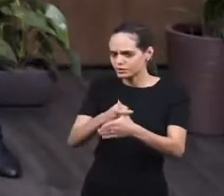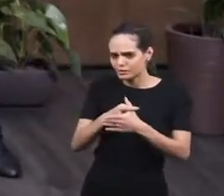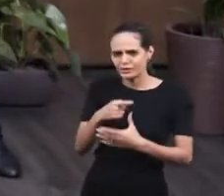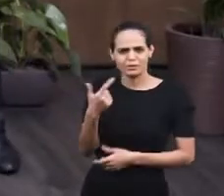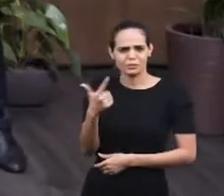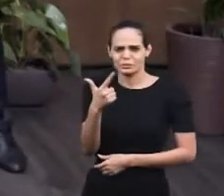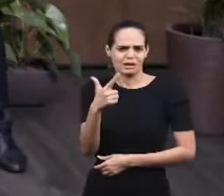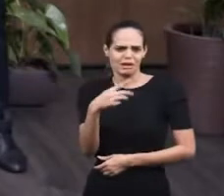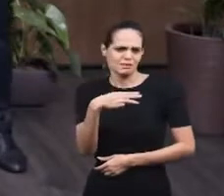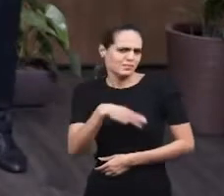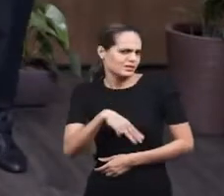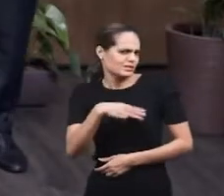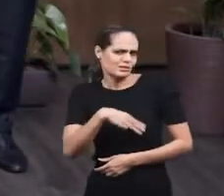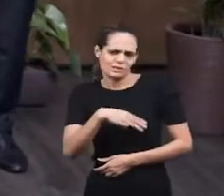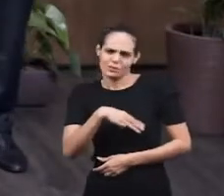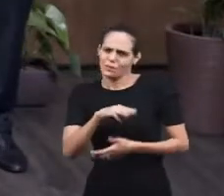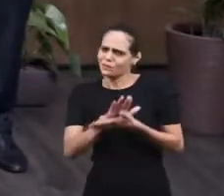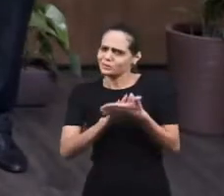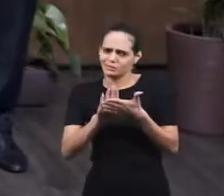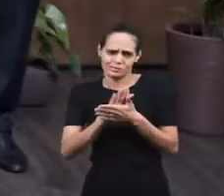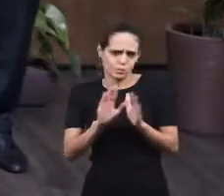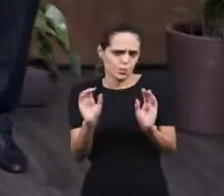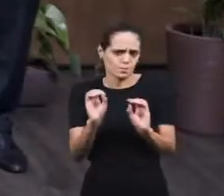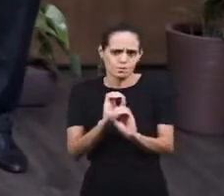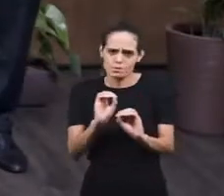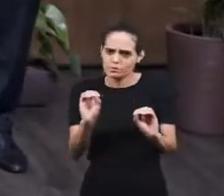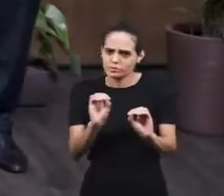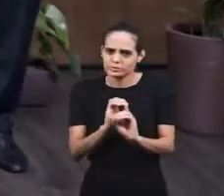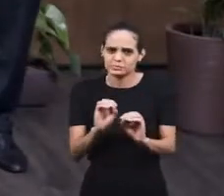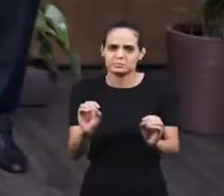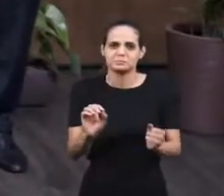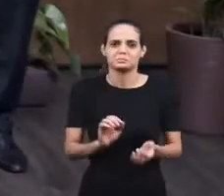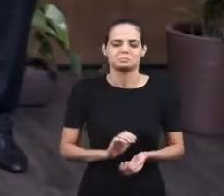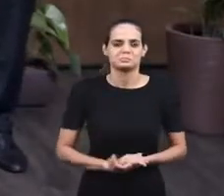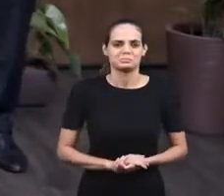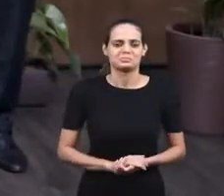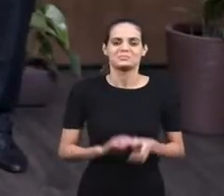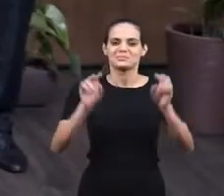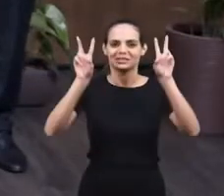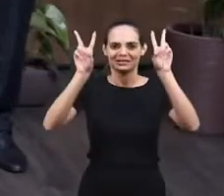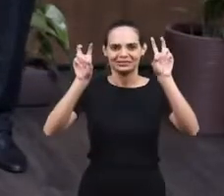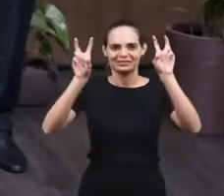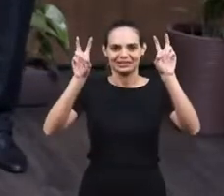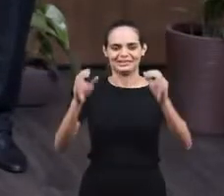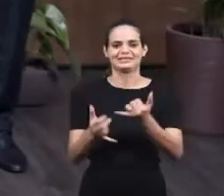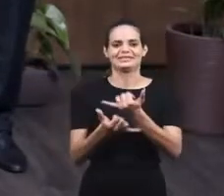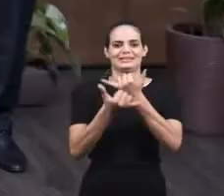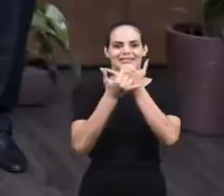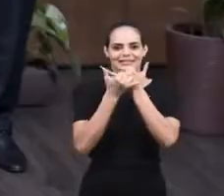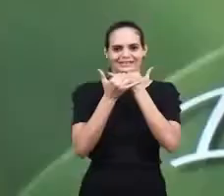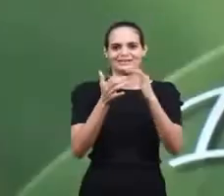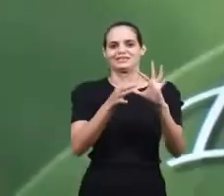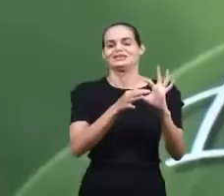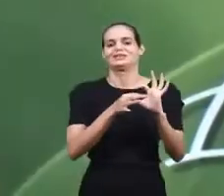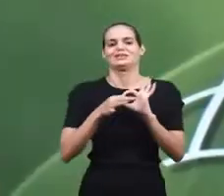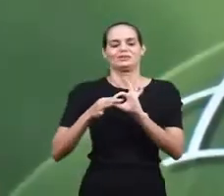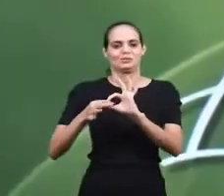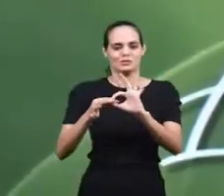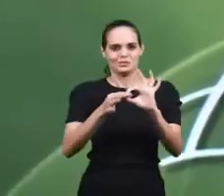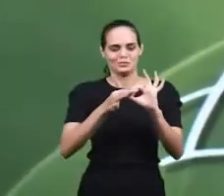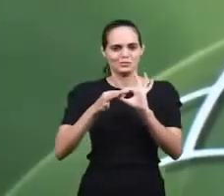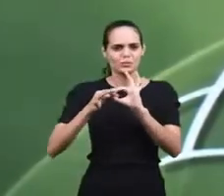servant or uncompassionate creditor. Now the theme, forgiveness and communion,